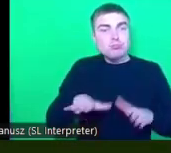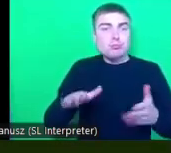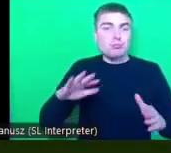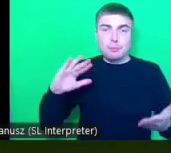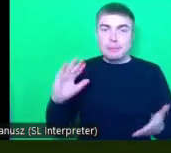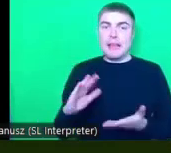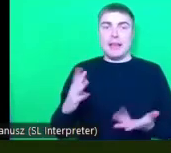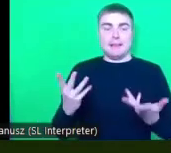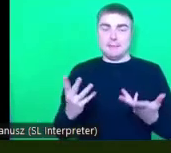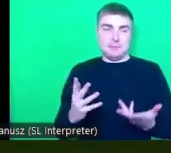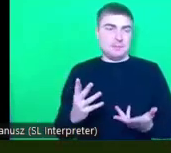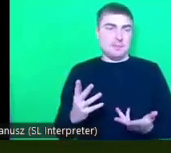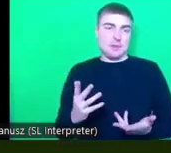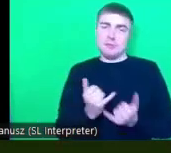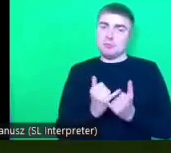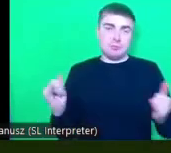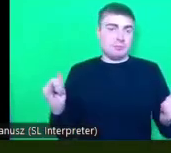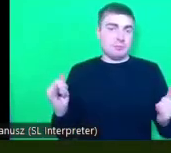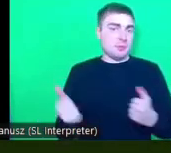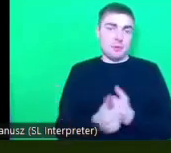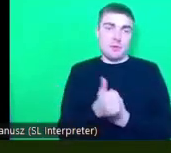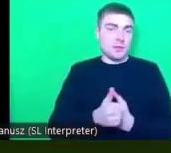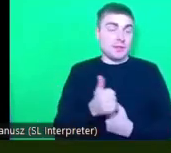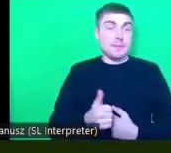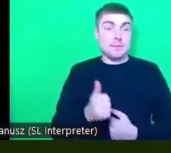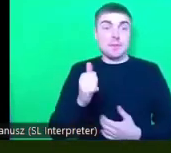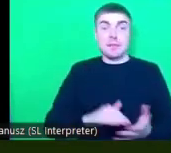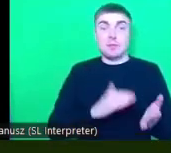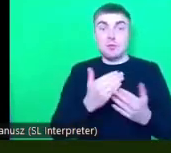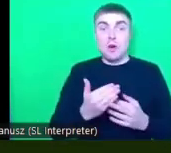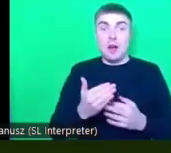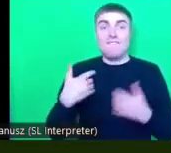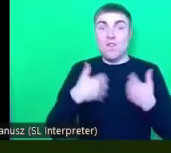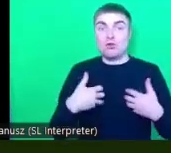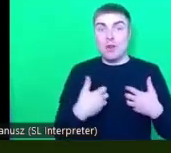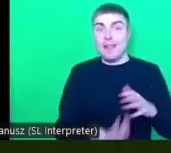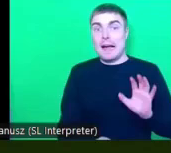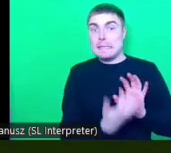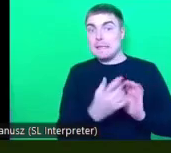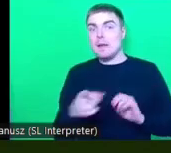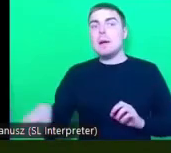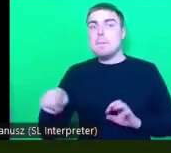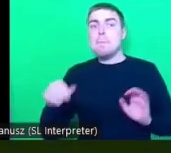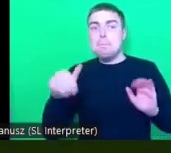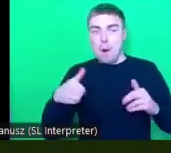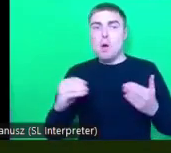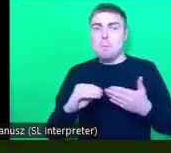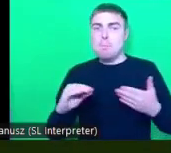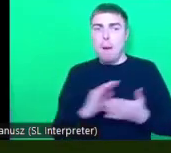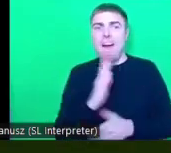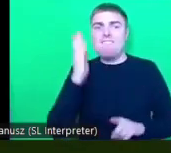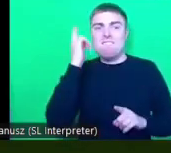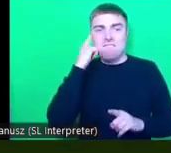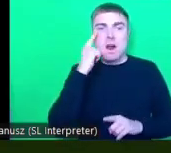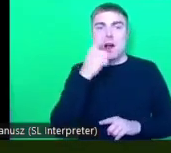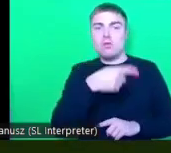of predation. For example, increase their vigilance levels, or changing their group size or habitat choice, for